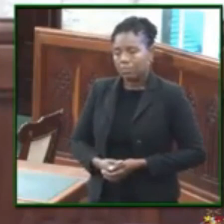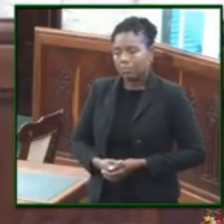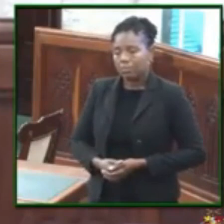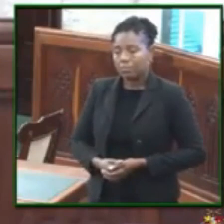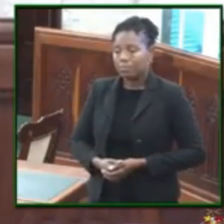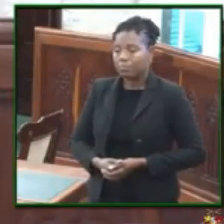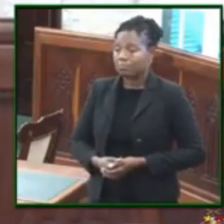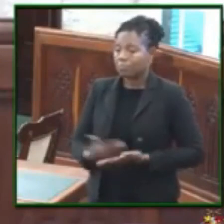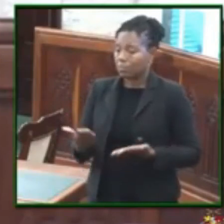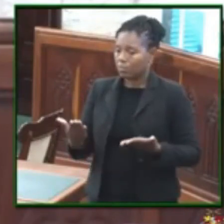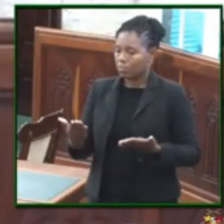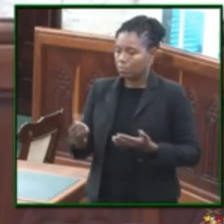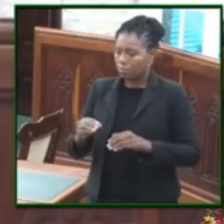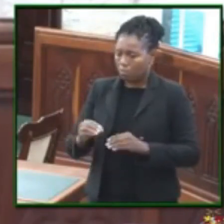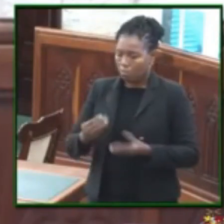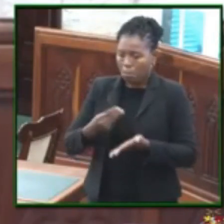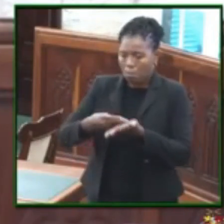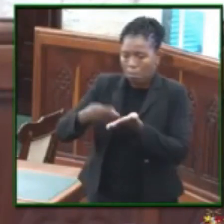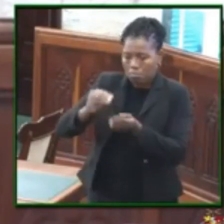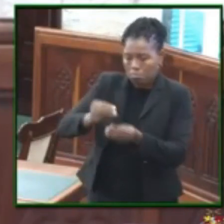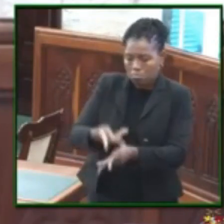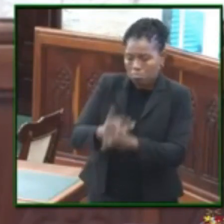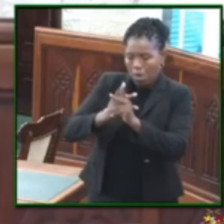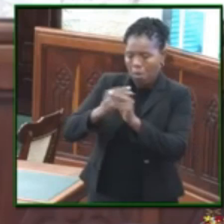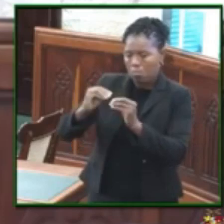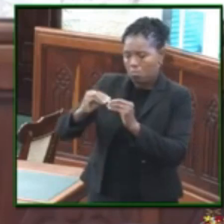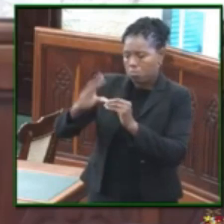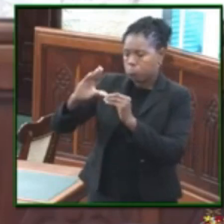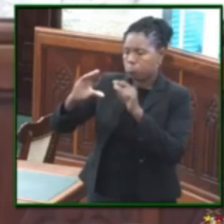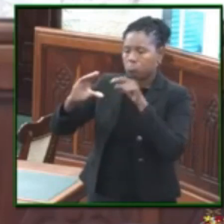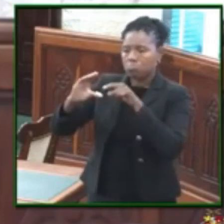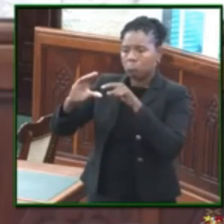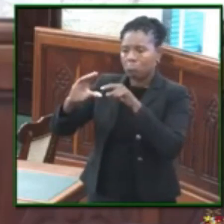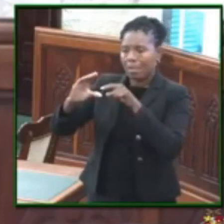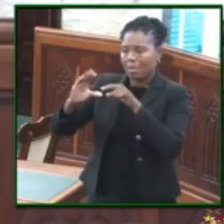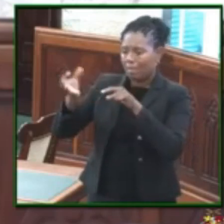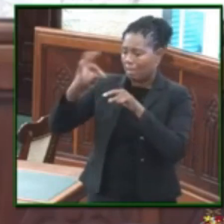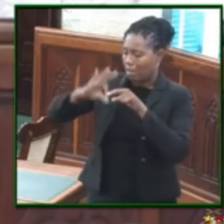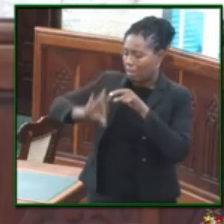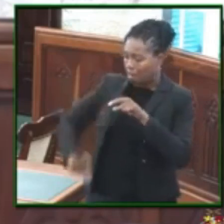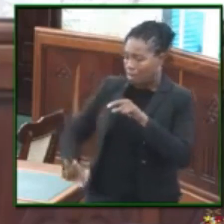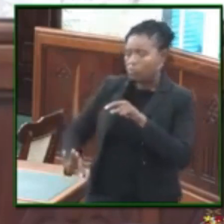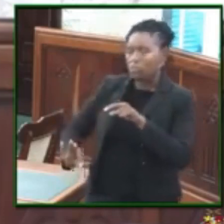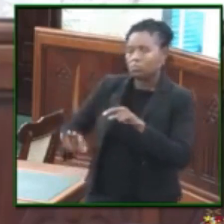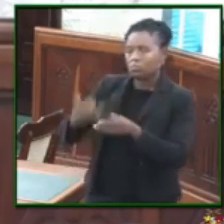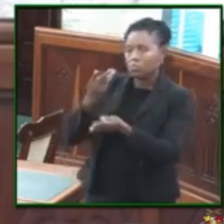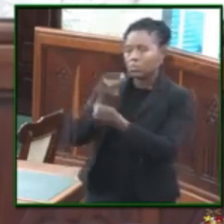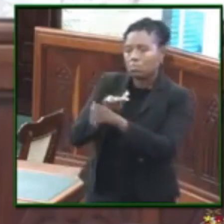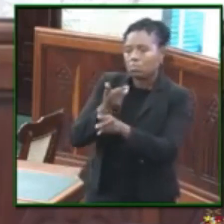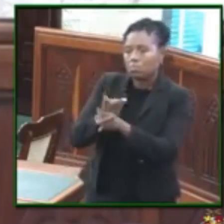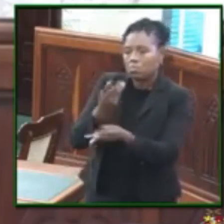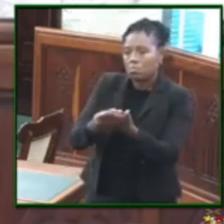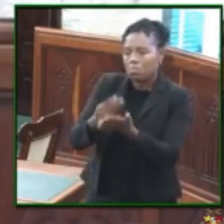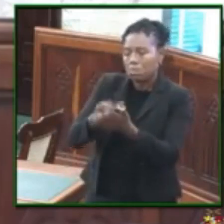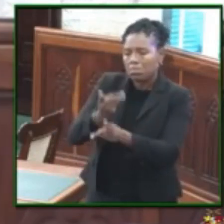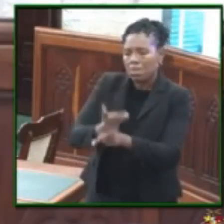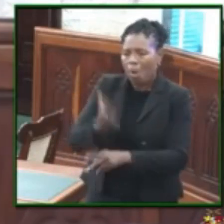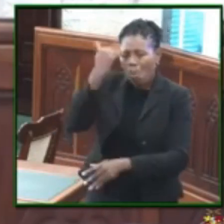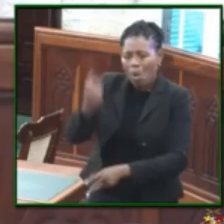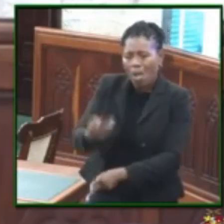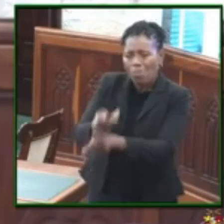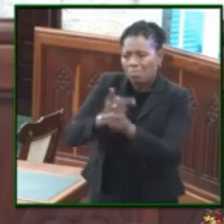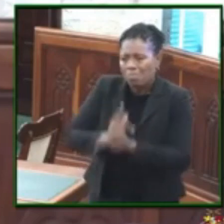is what about the interest on the monies borrowed? And why are we borrowing? Are we